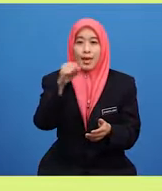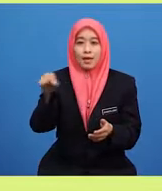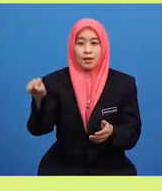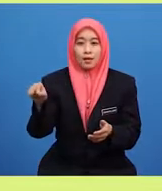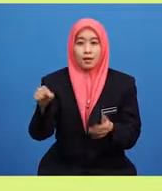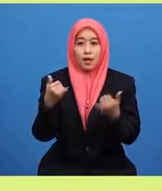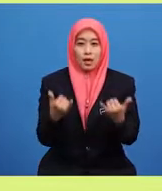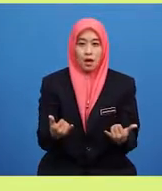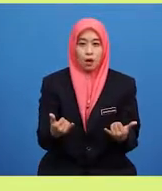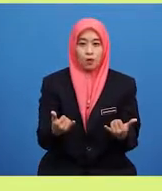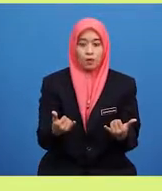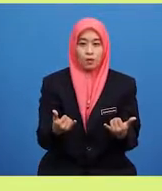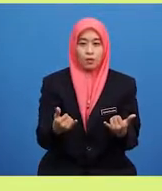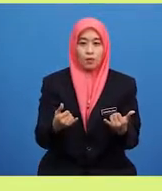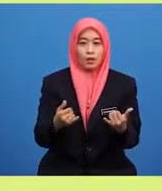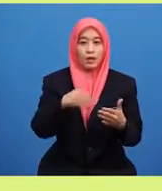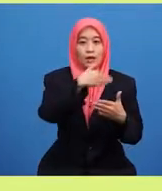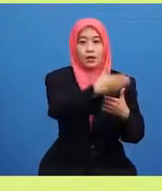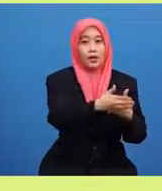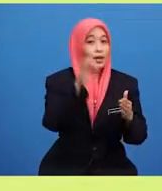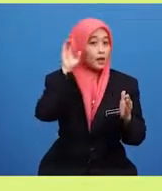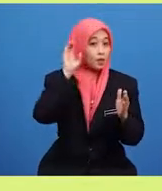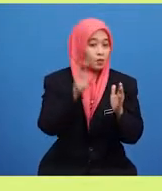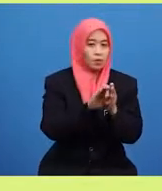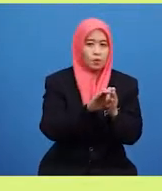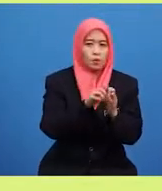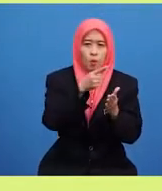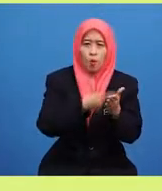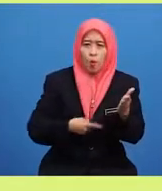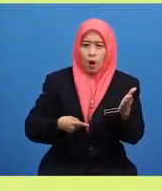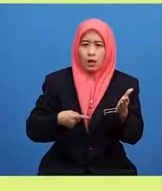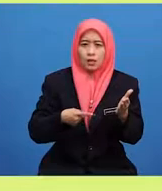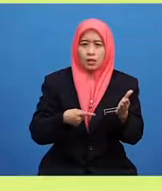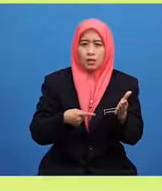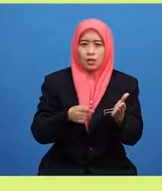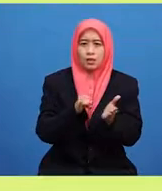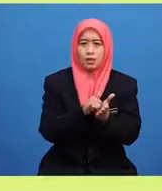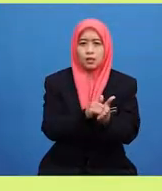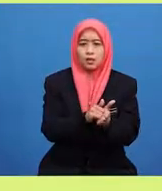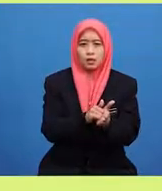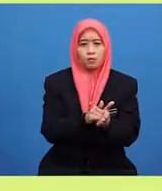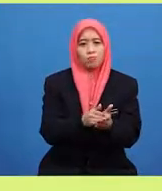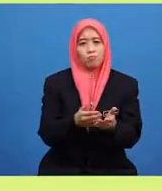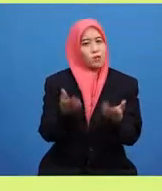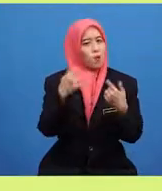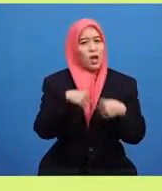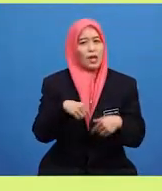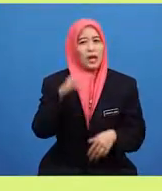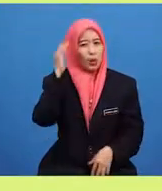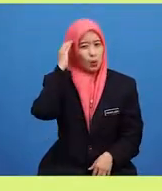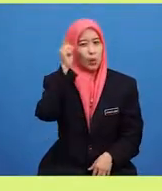Now, tell me, what's this? Come on, I'm sure you know this